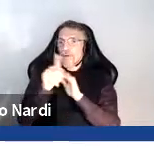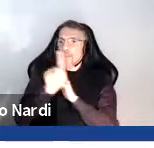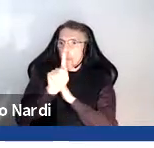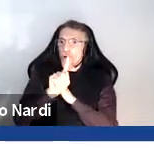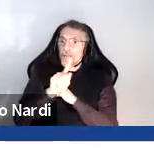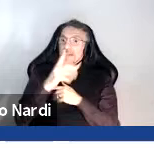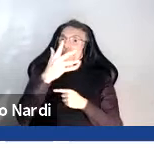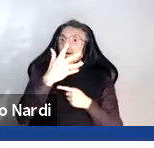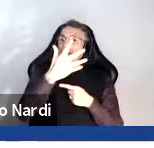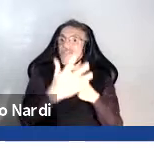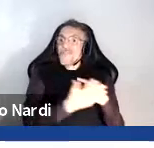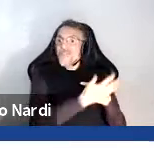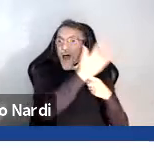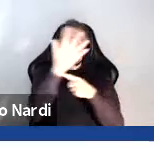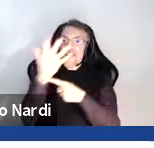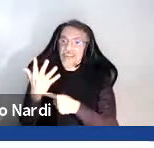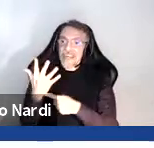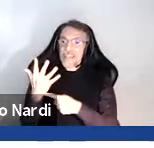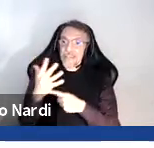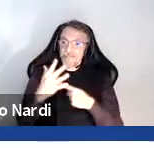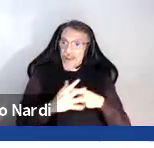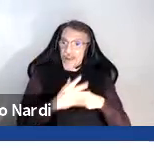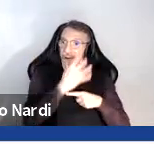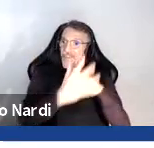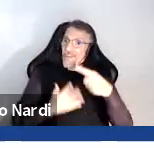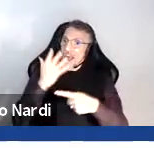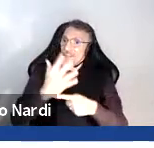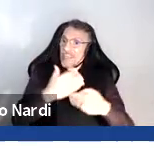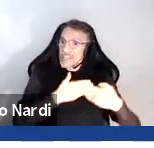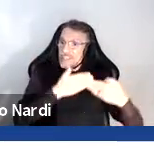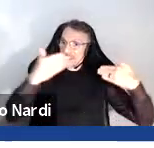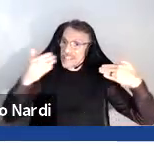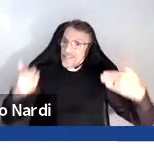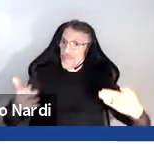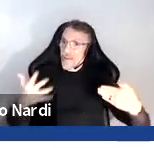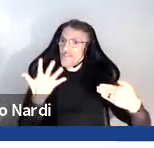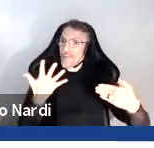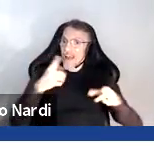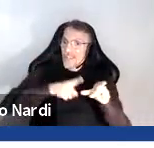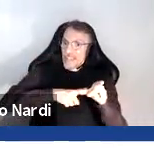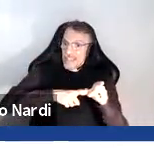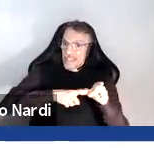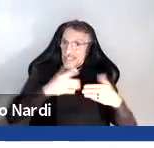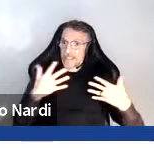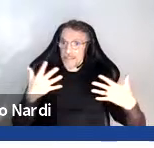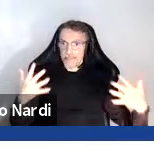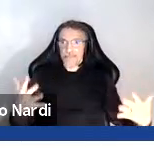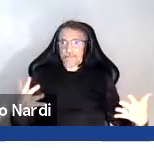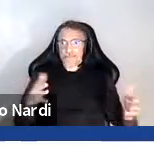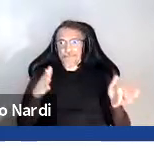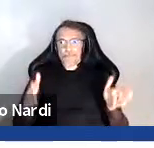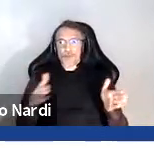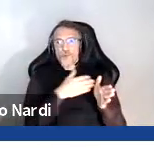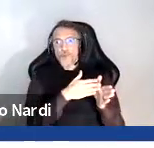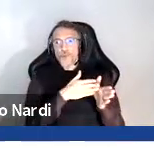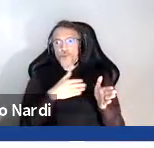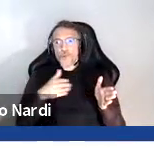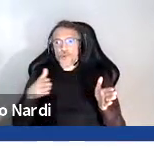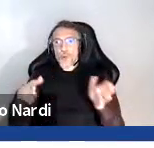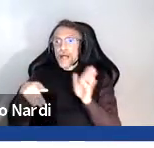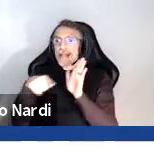5 years to reach its maximum. Okay, it takes 5 years to reach its negative